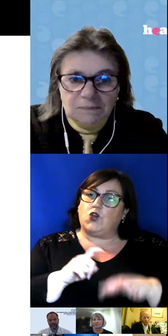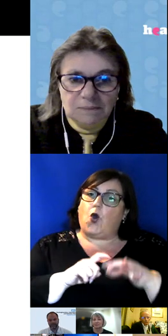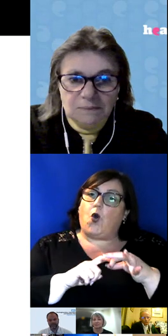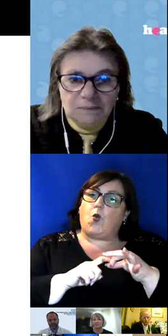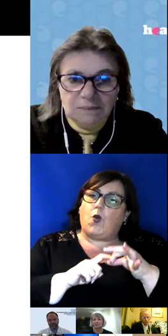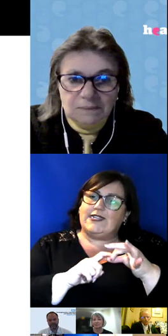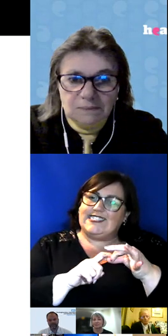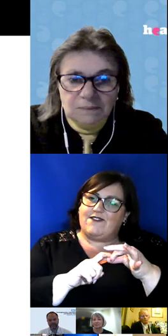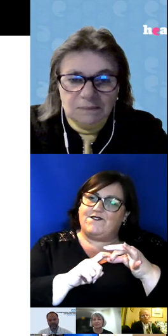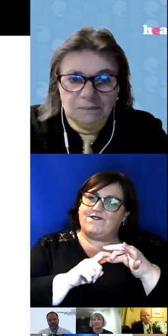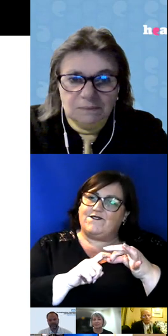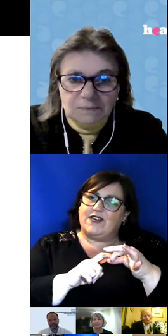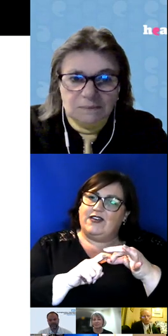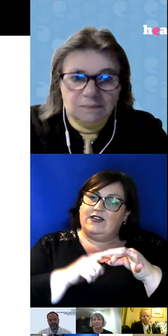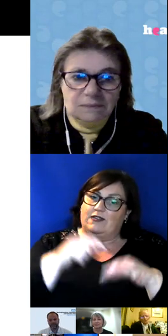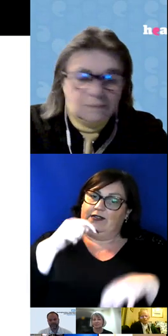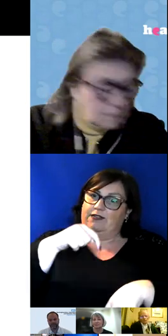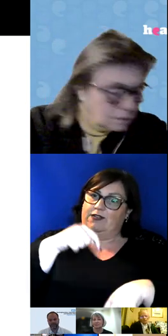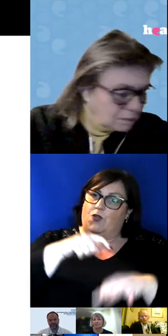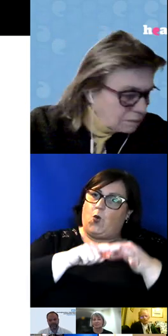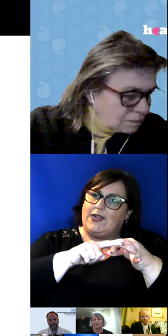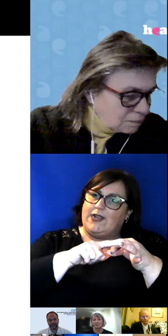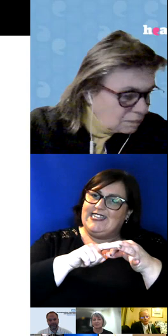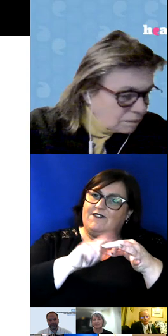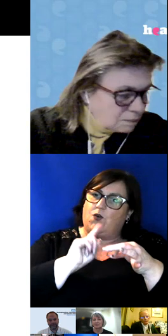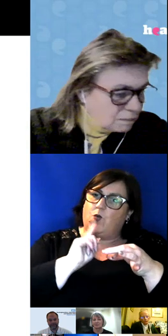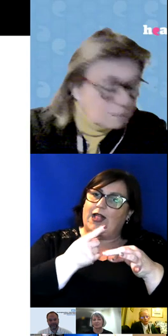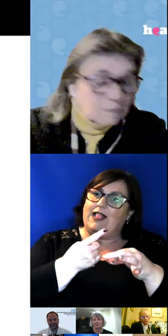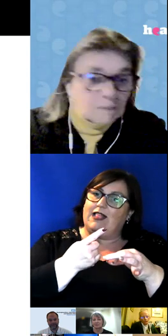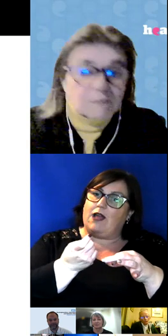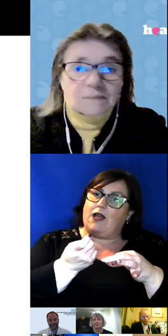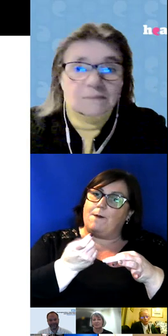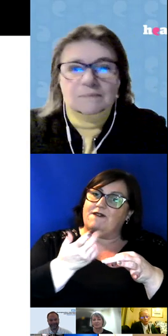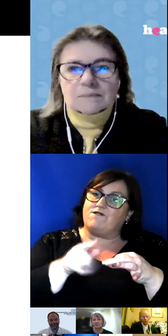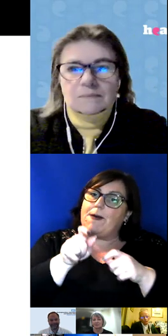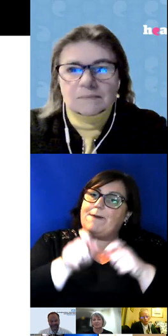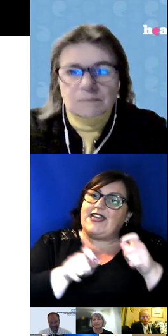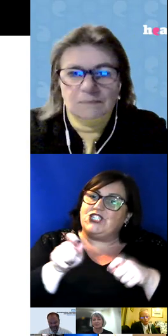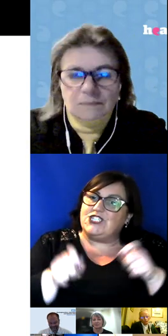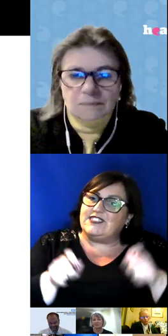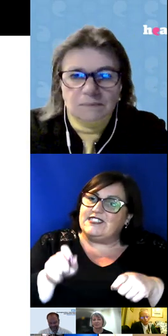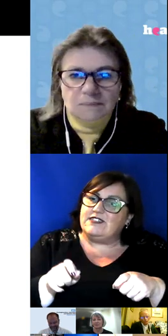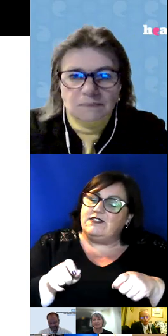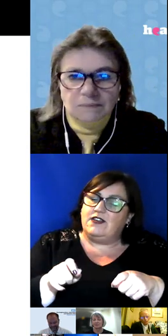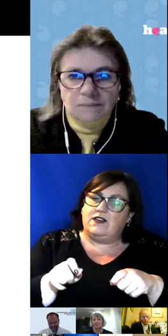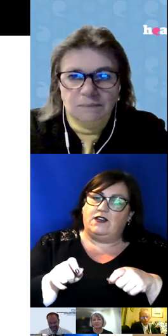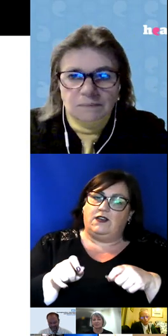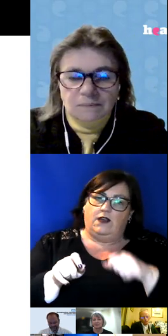So how are you engaging patients? Because I know that Health Watch has a role, and